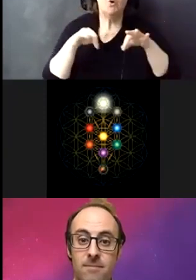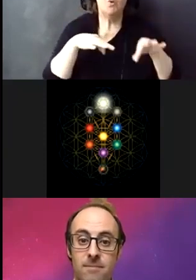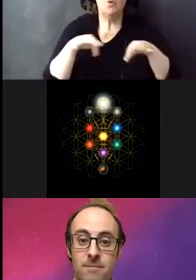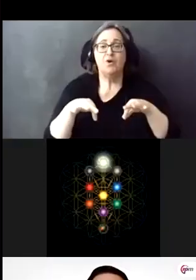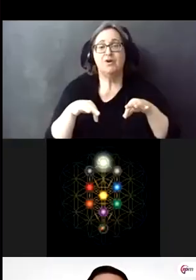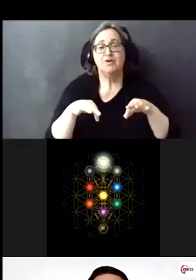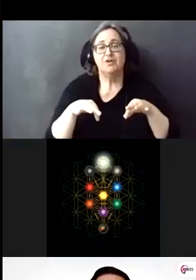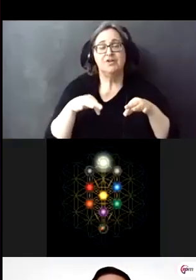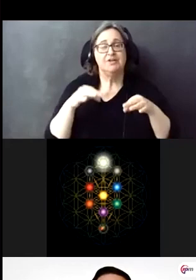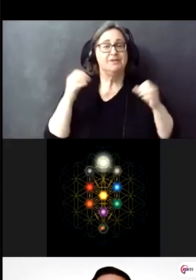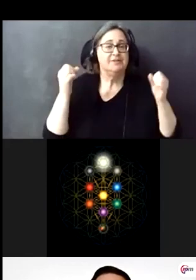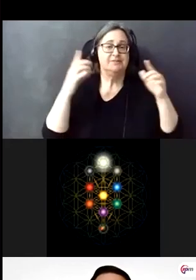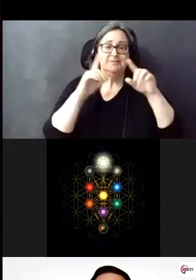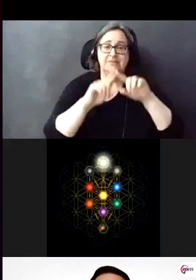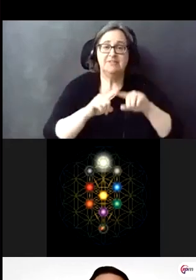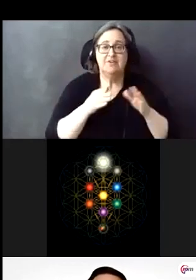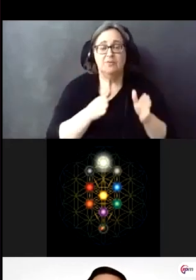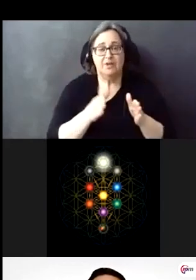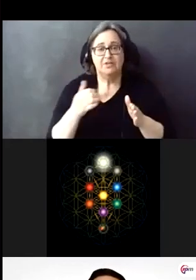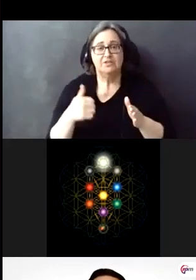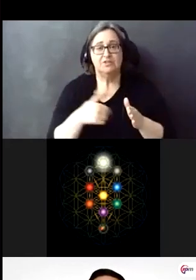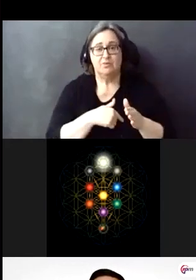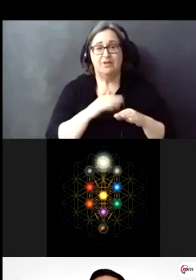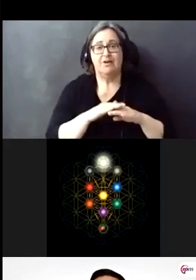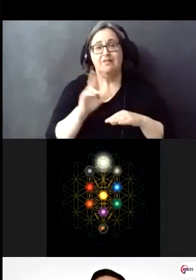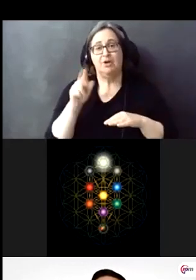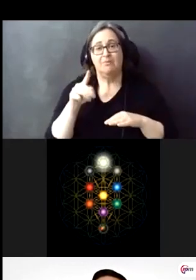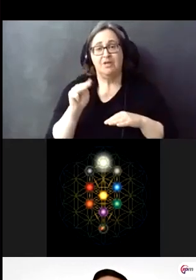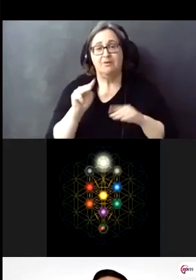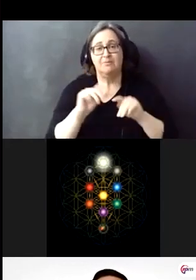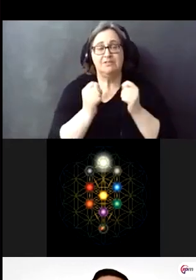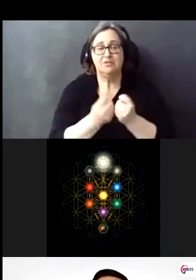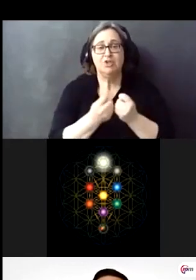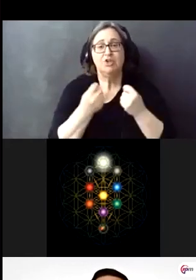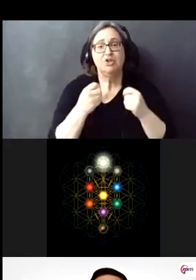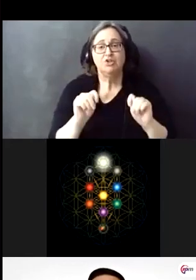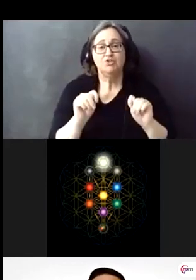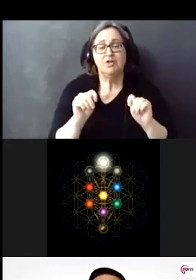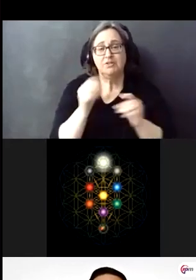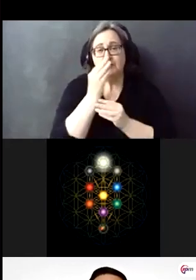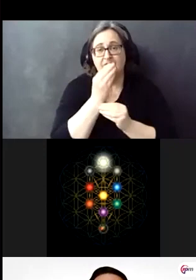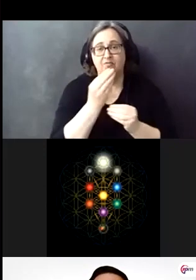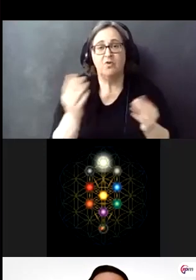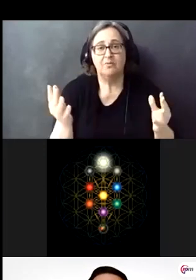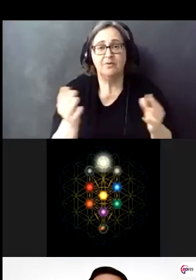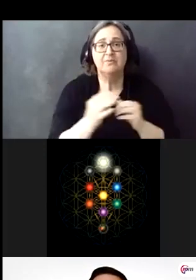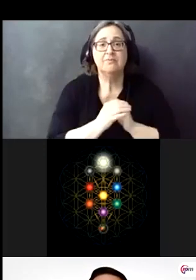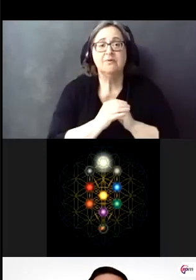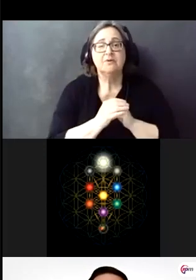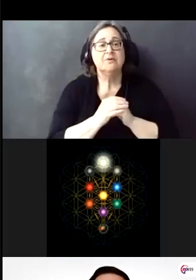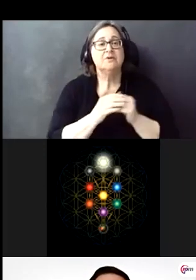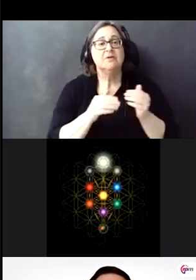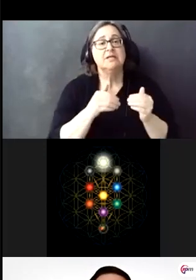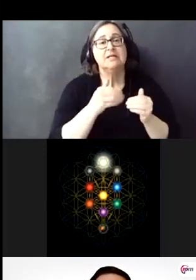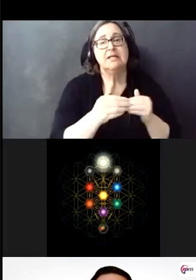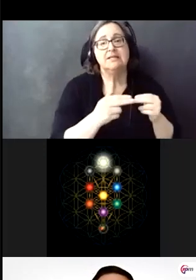the myriad of ways that we on the RPM team are trying to keep you informed. So we can go to the next slide